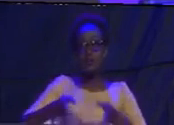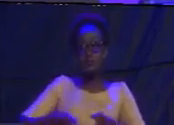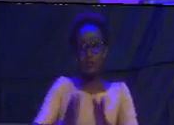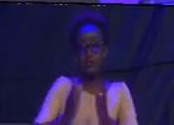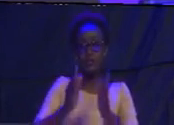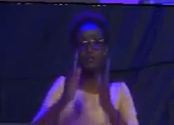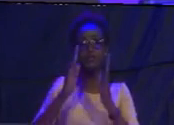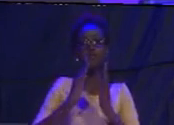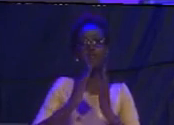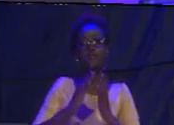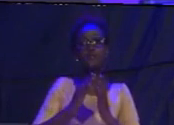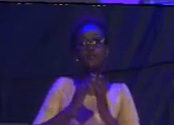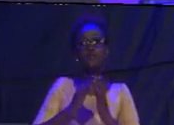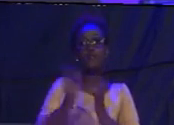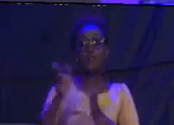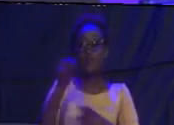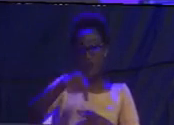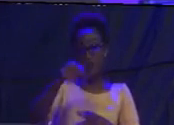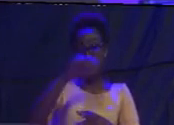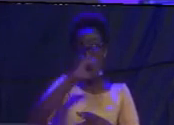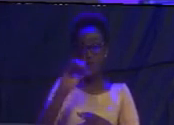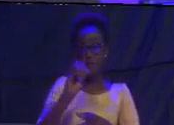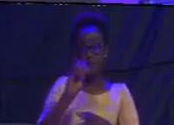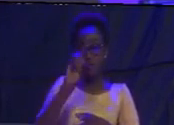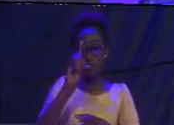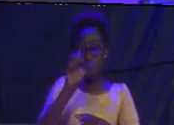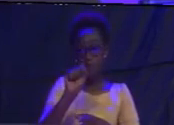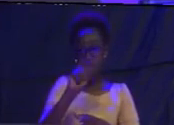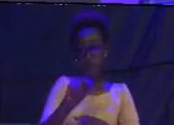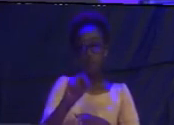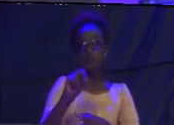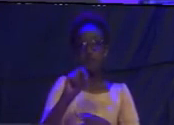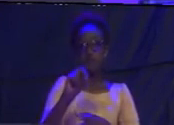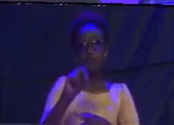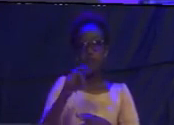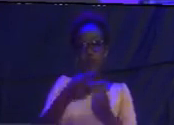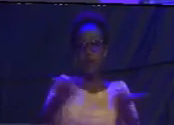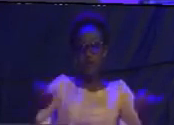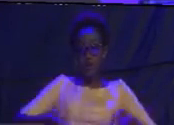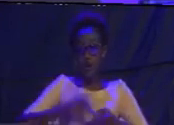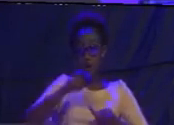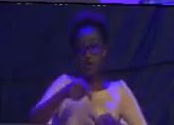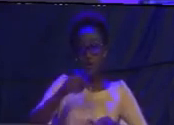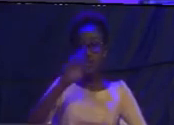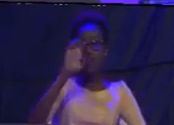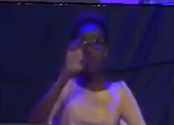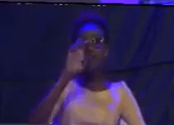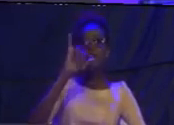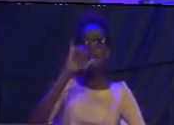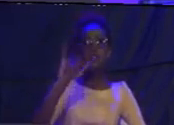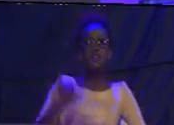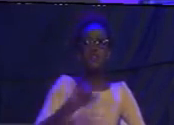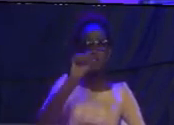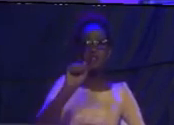passed. Where they crossed. Right there. Right there. That's where